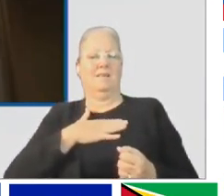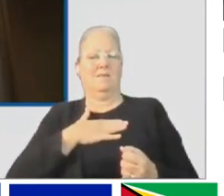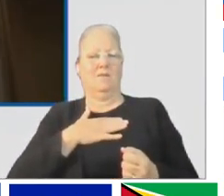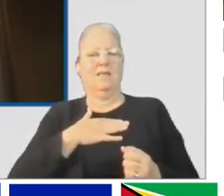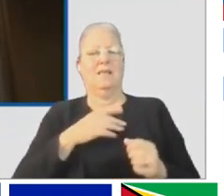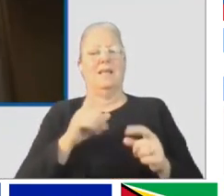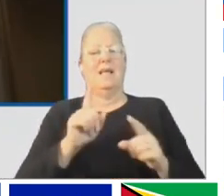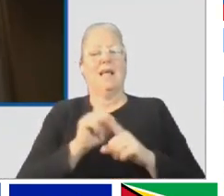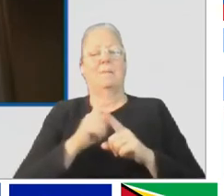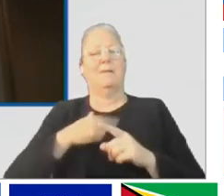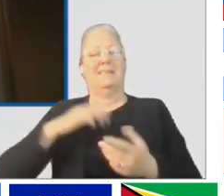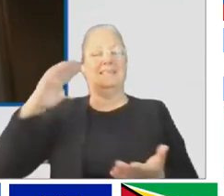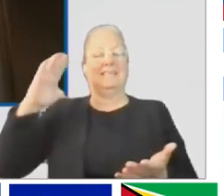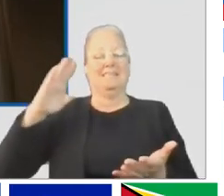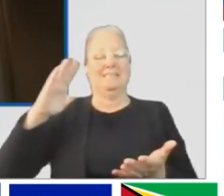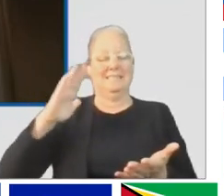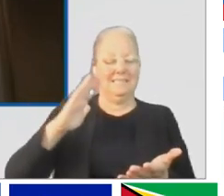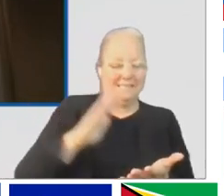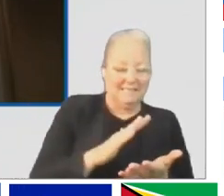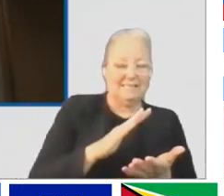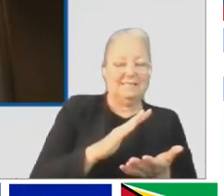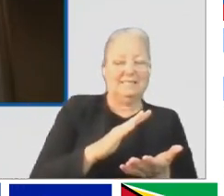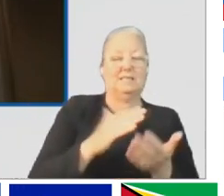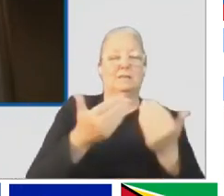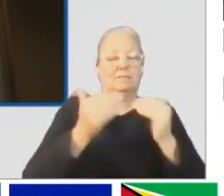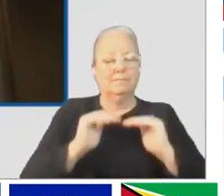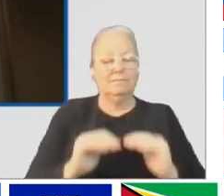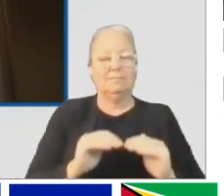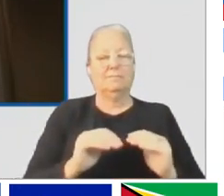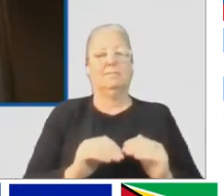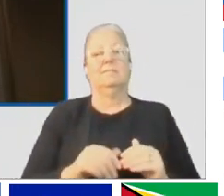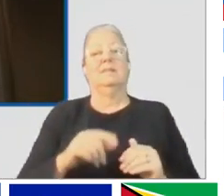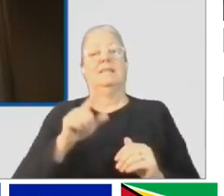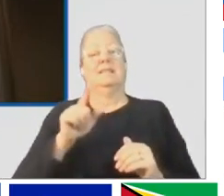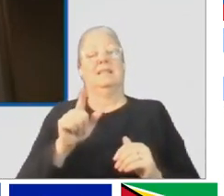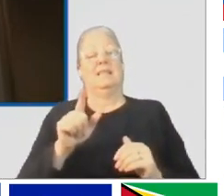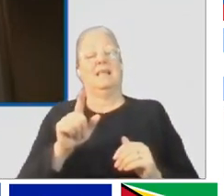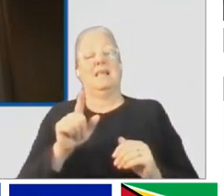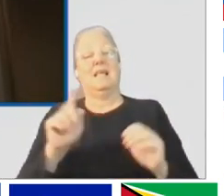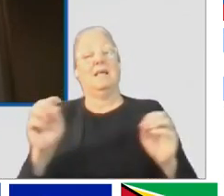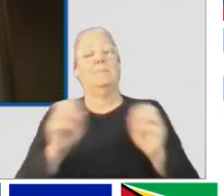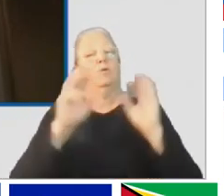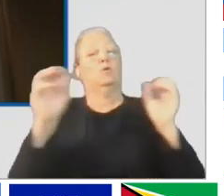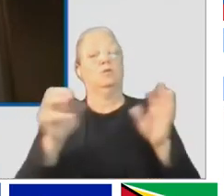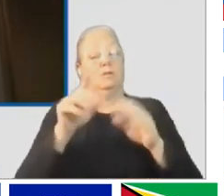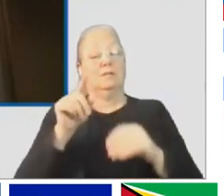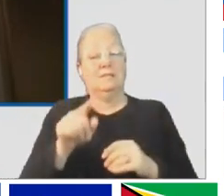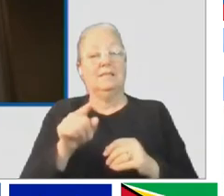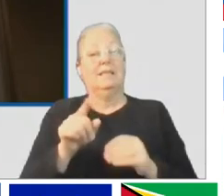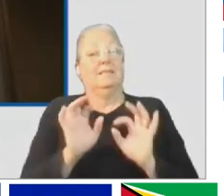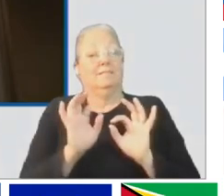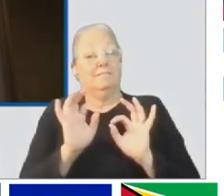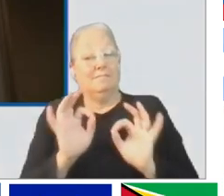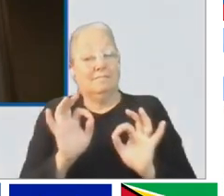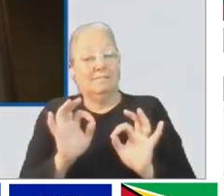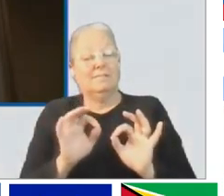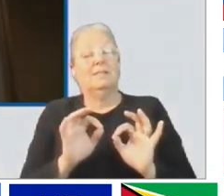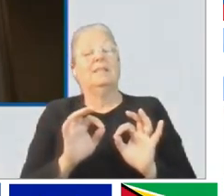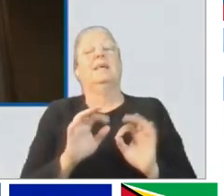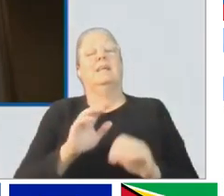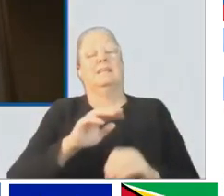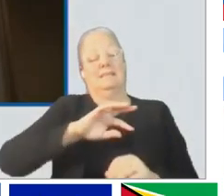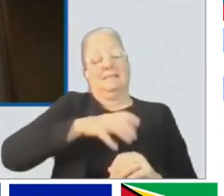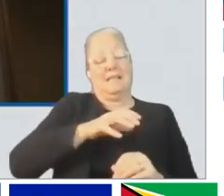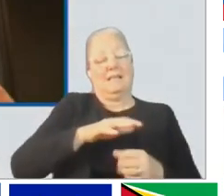possible. The United States emergency management system is most effective when it's locally executed, state managed, and federally